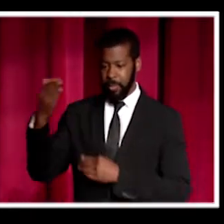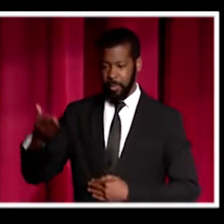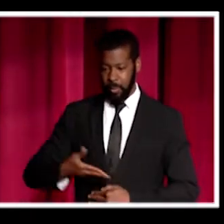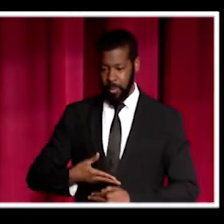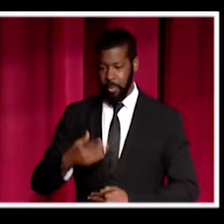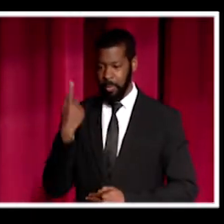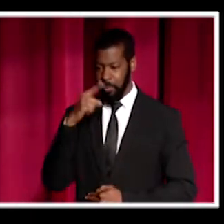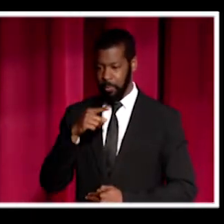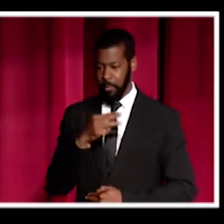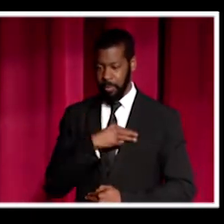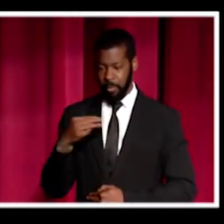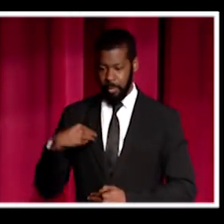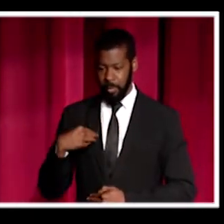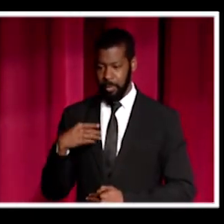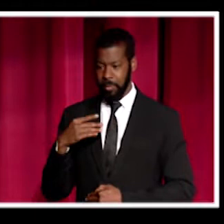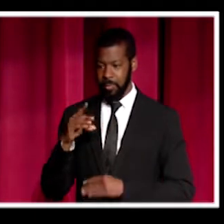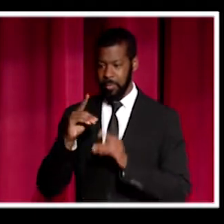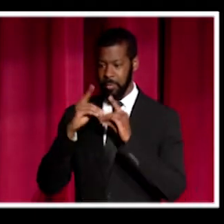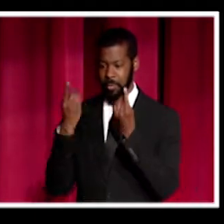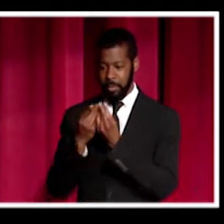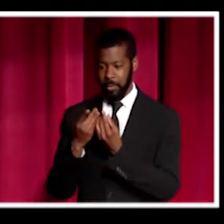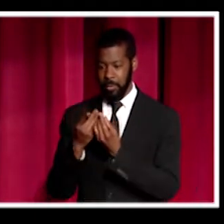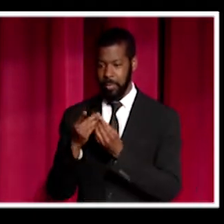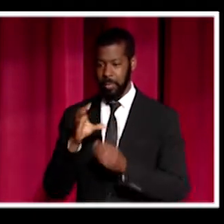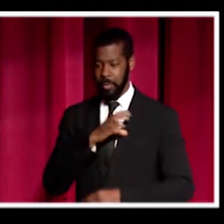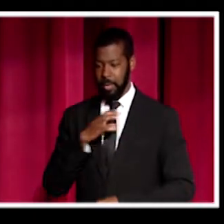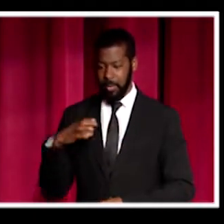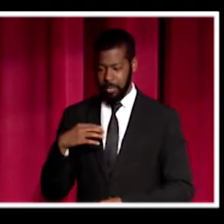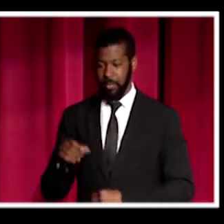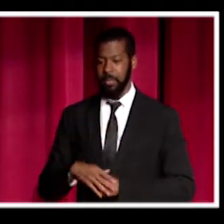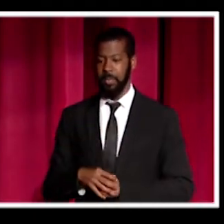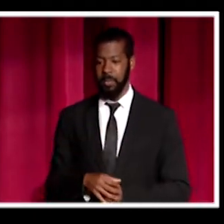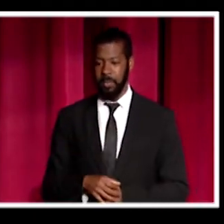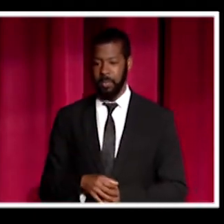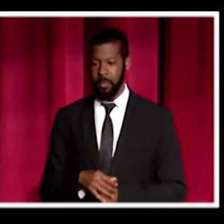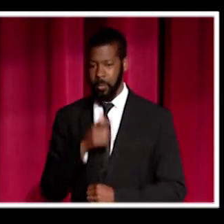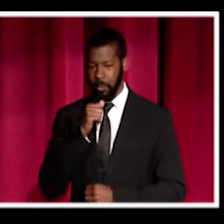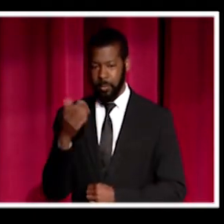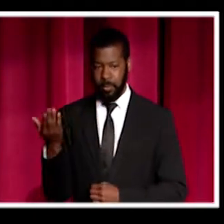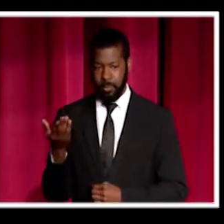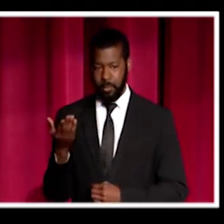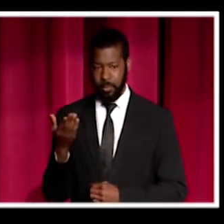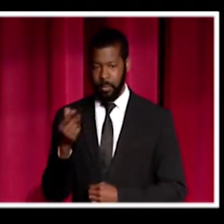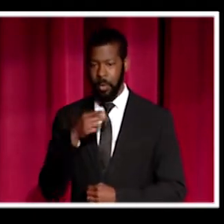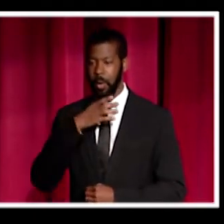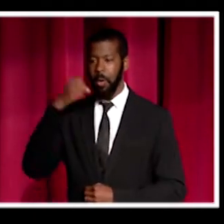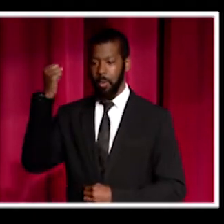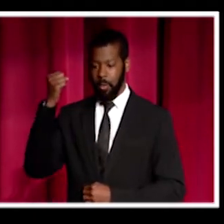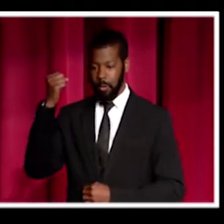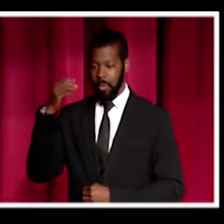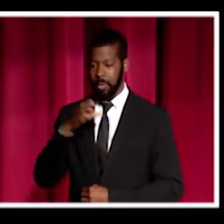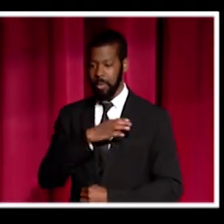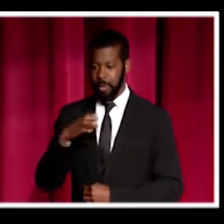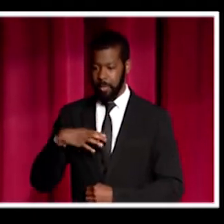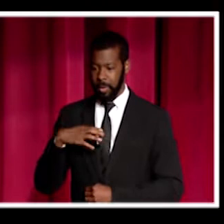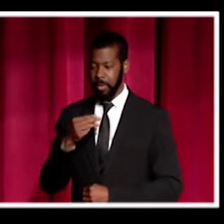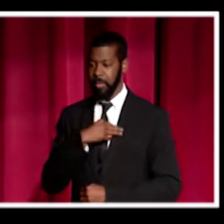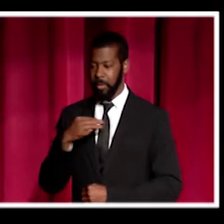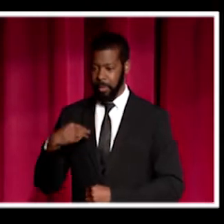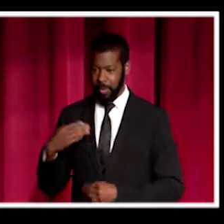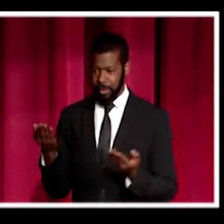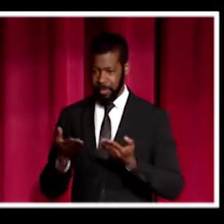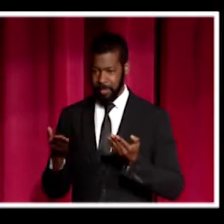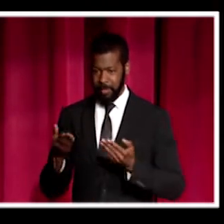of the District Council under the leadership of Chairman Mendelson, who is also our Oversight Committee Chairman.